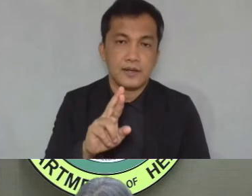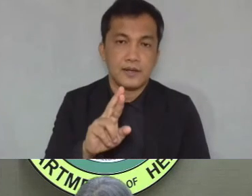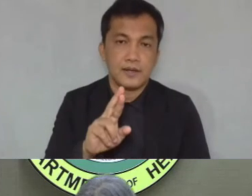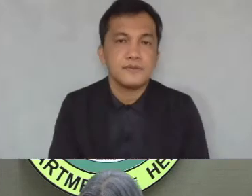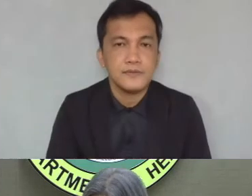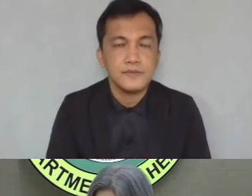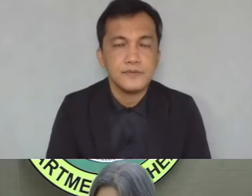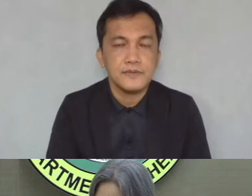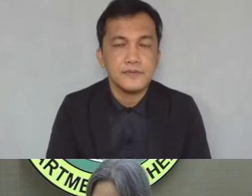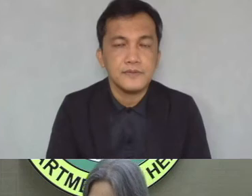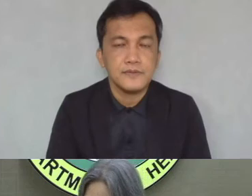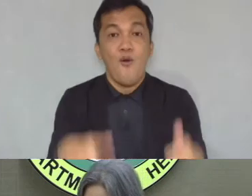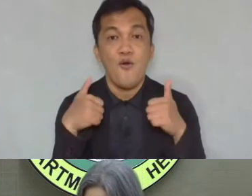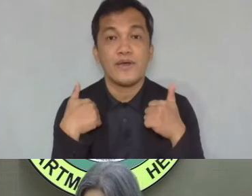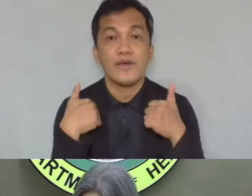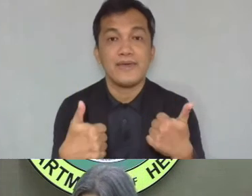implementing rules and guidelines.